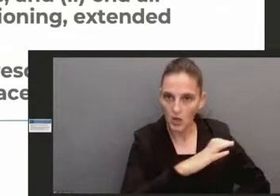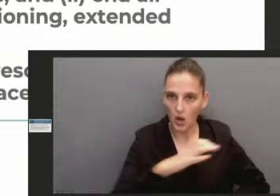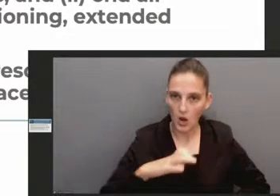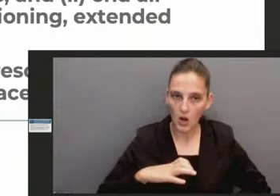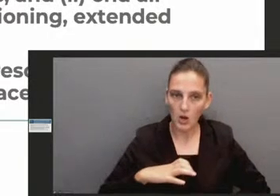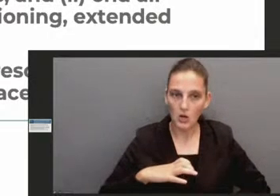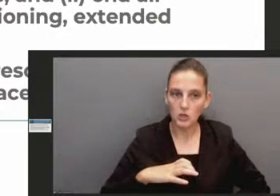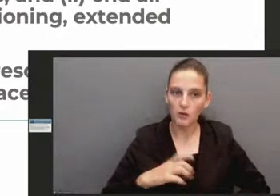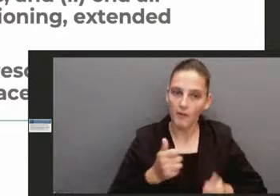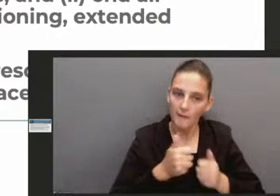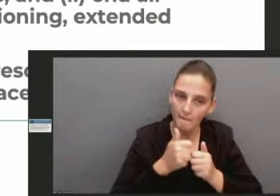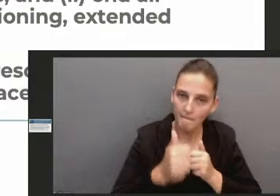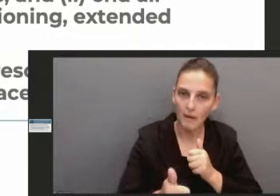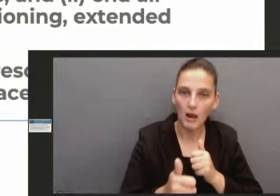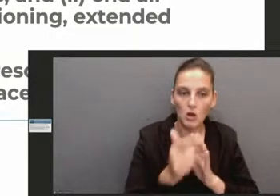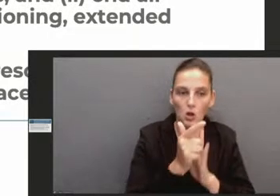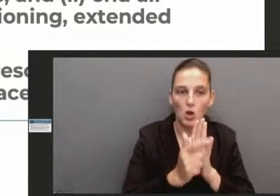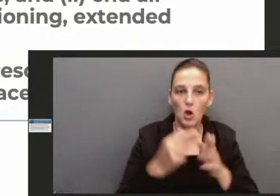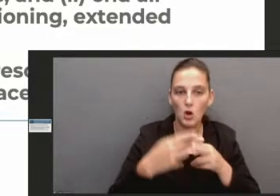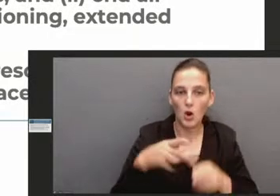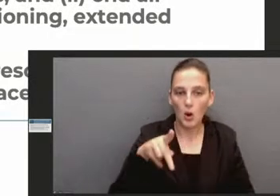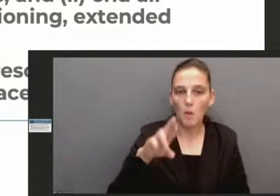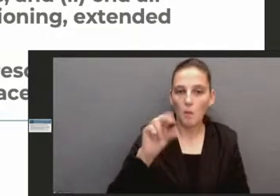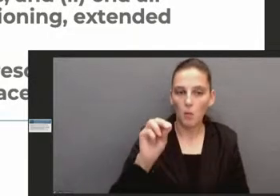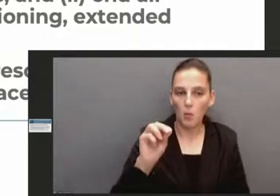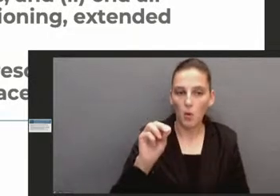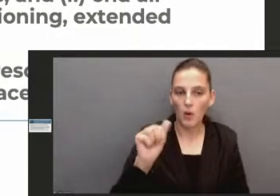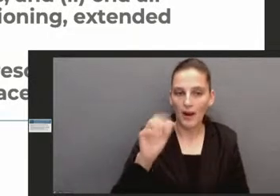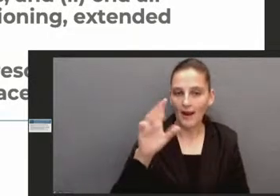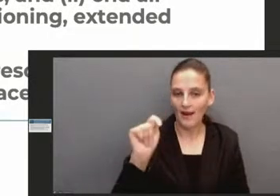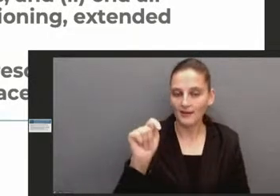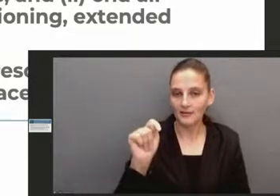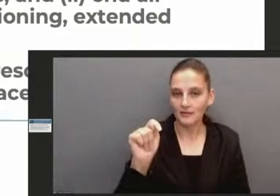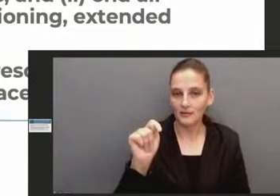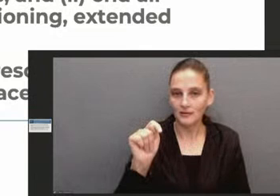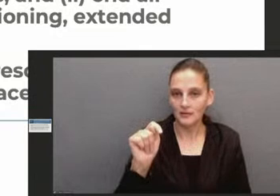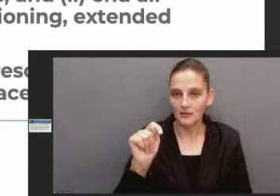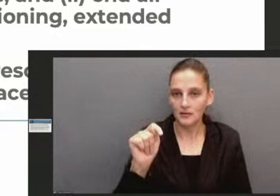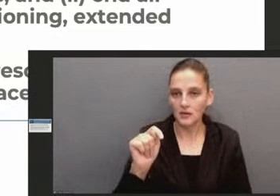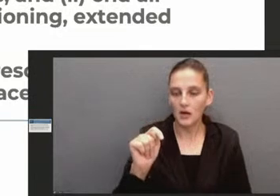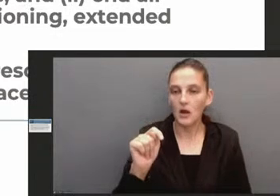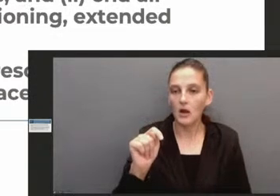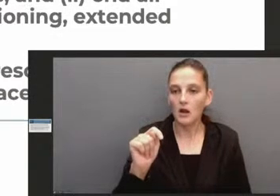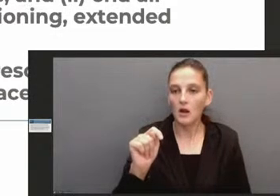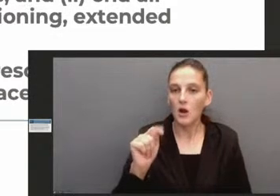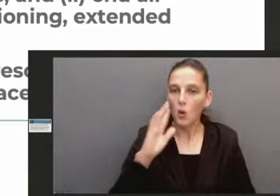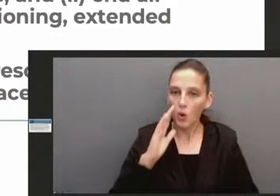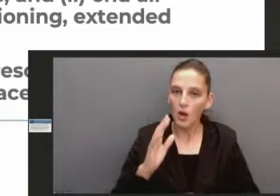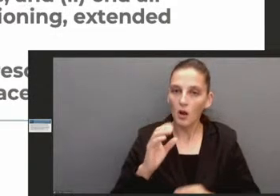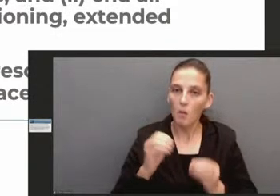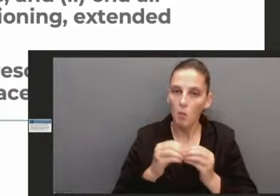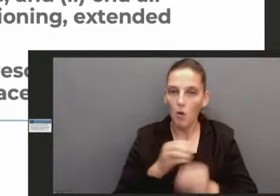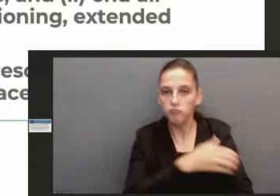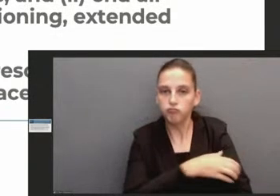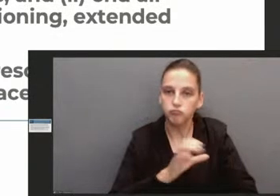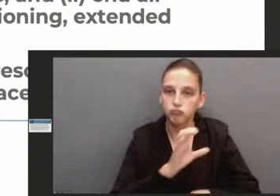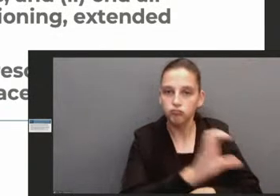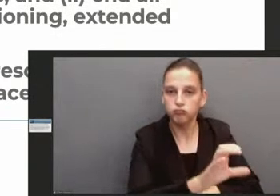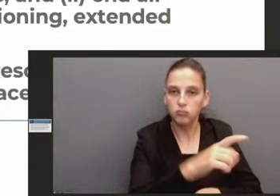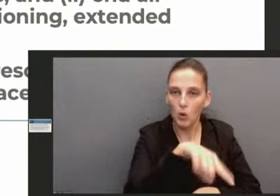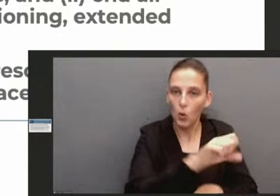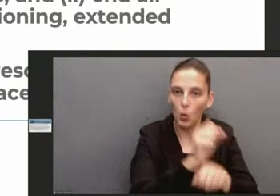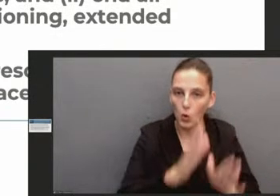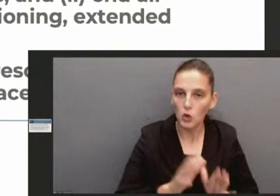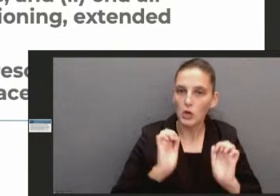a legislation called PRO Act, which would strengthen workers' rights to join a union. All of